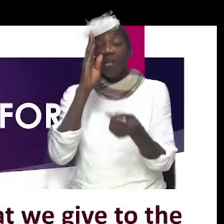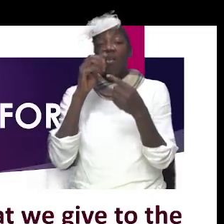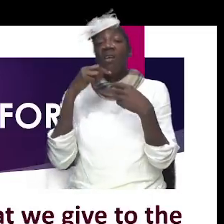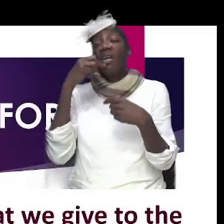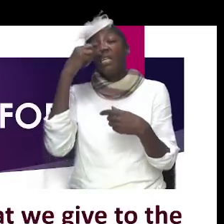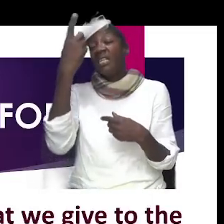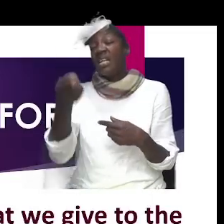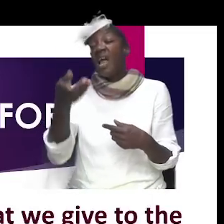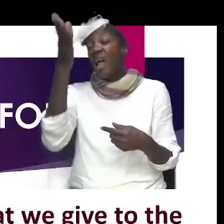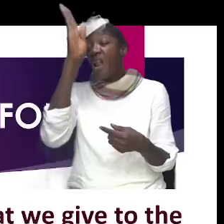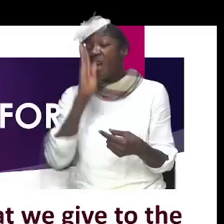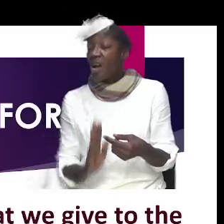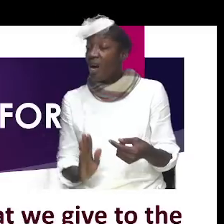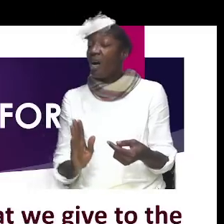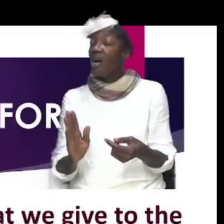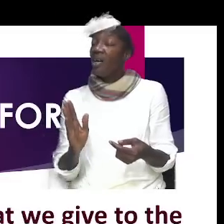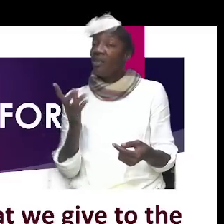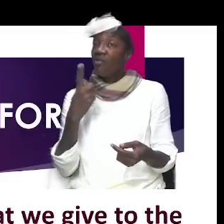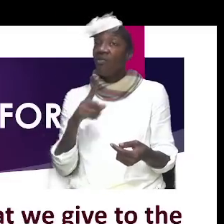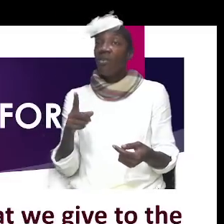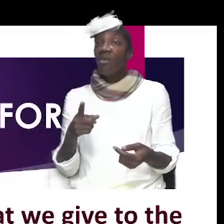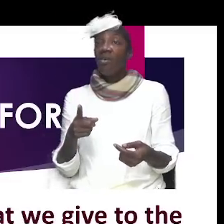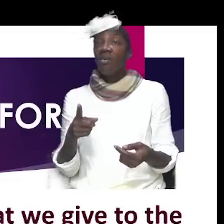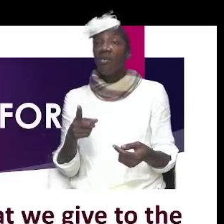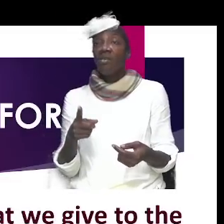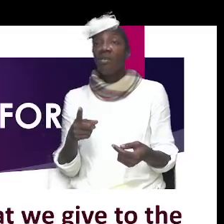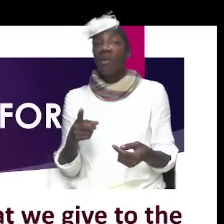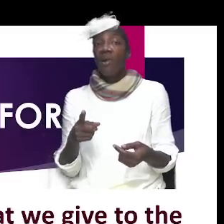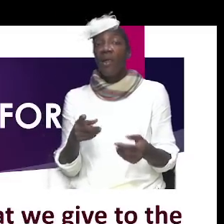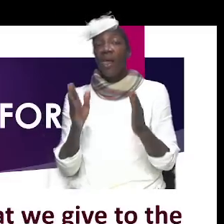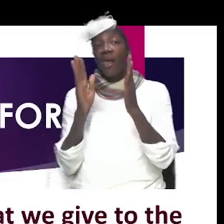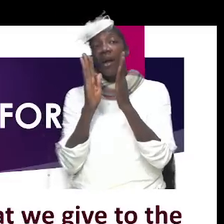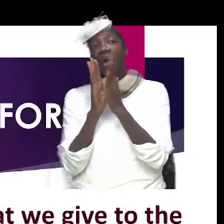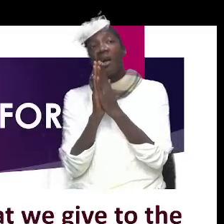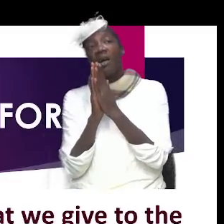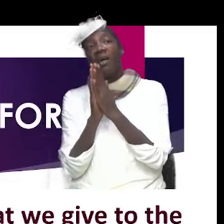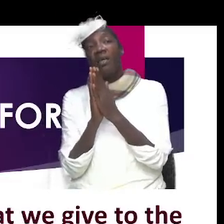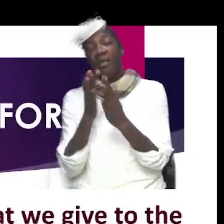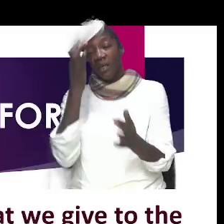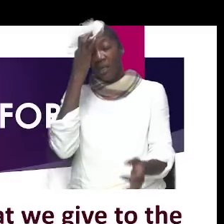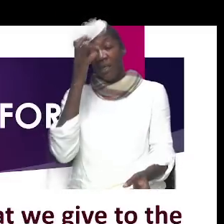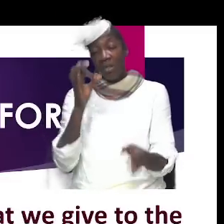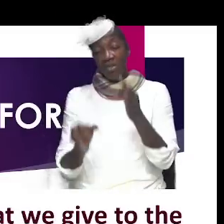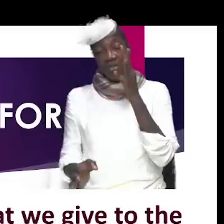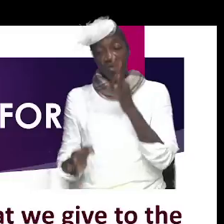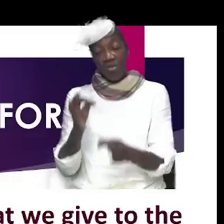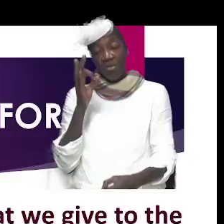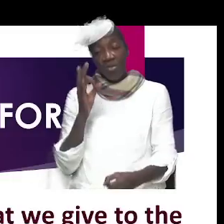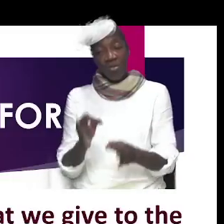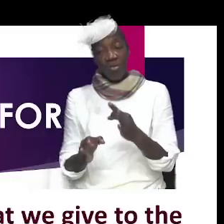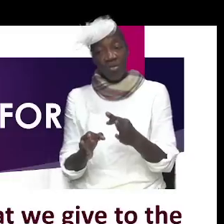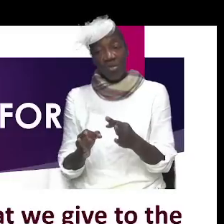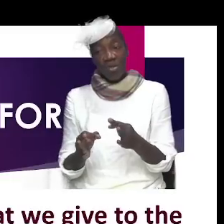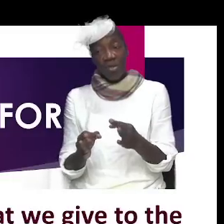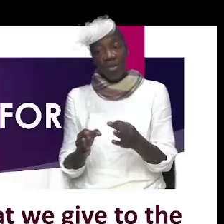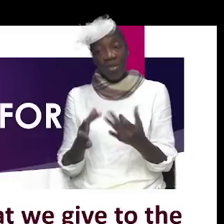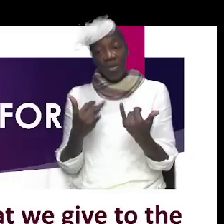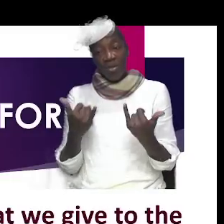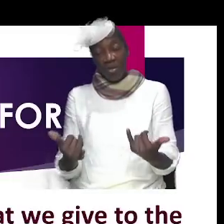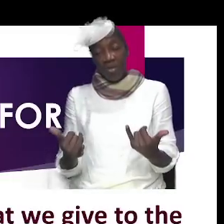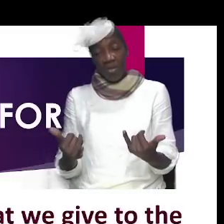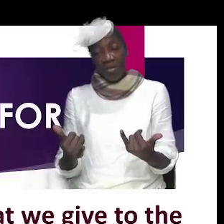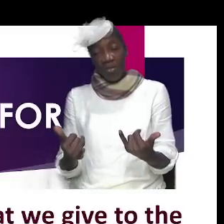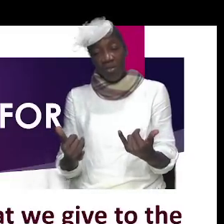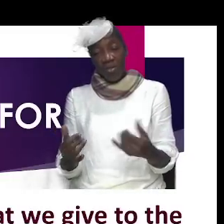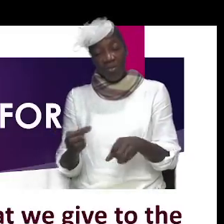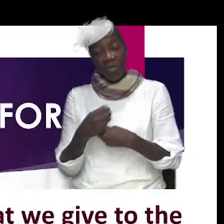What does this mean? God is going to be judging us on how we treated with our time,